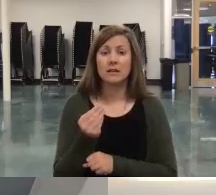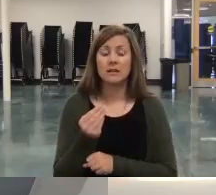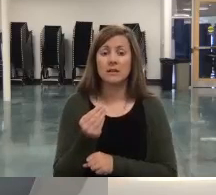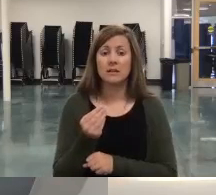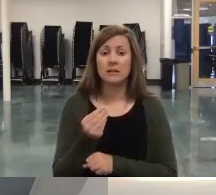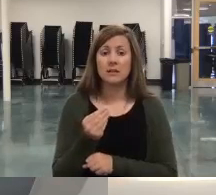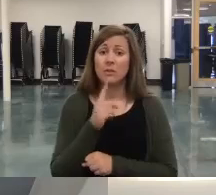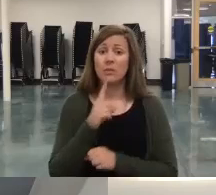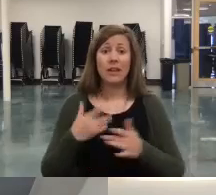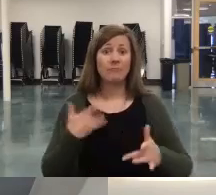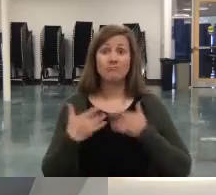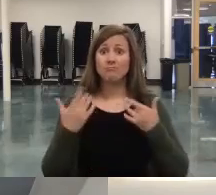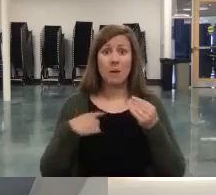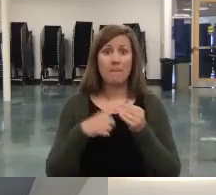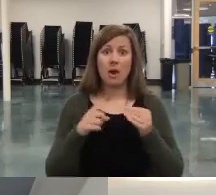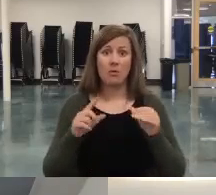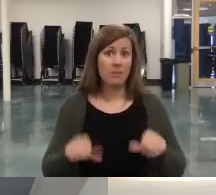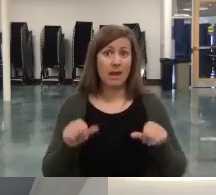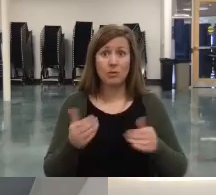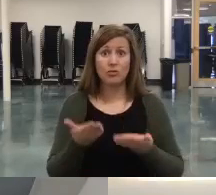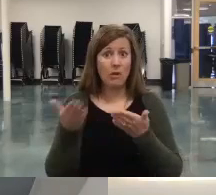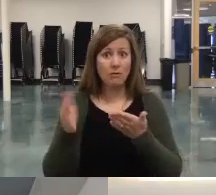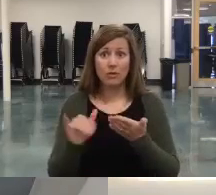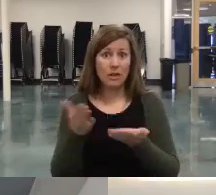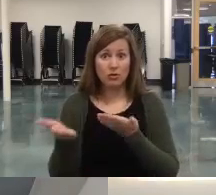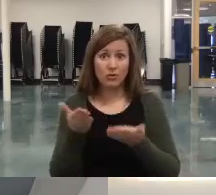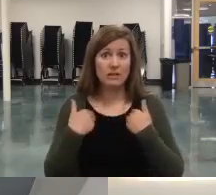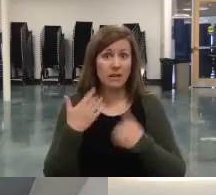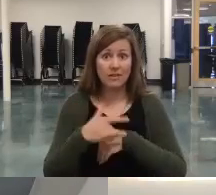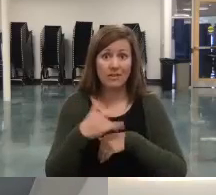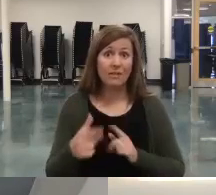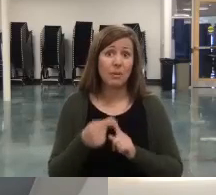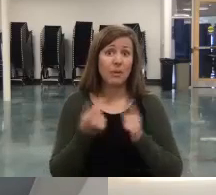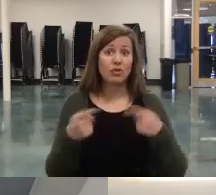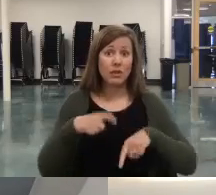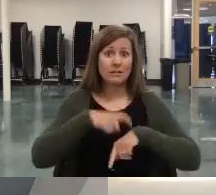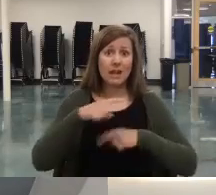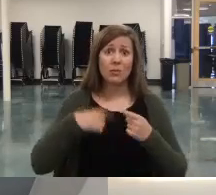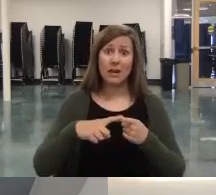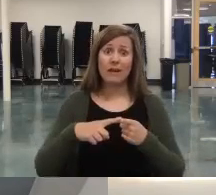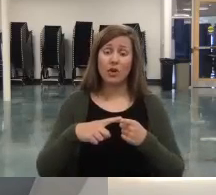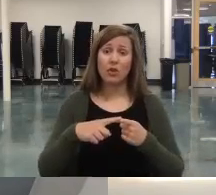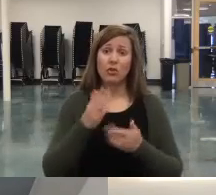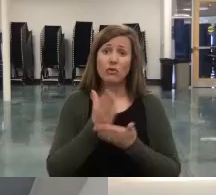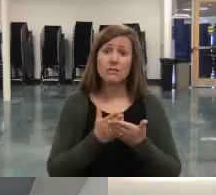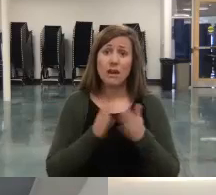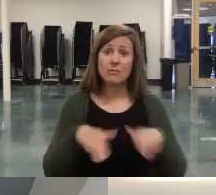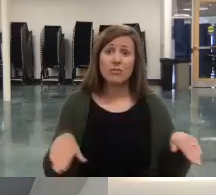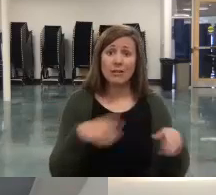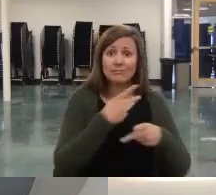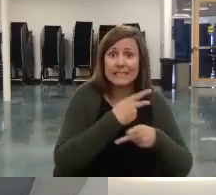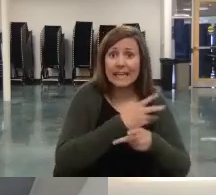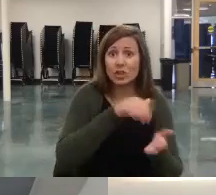we are real excited about being able to offer that service, especially during this time when there are some childcare providers who are currently